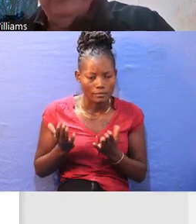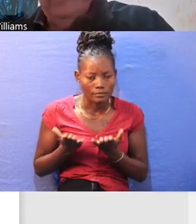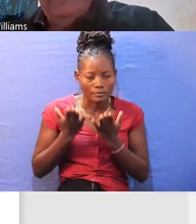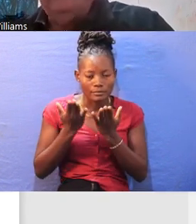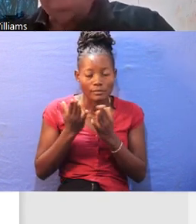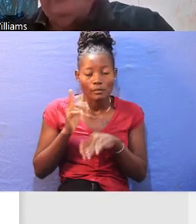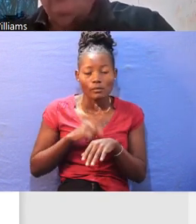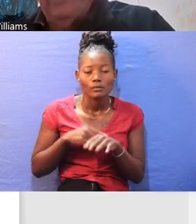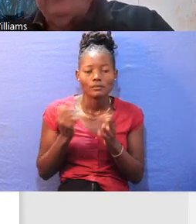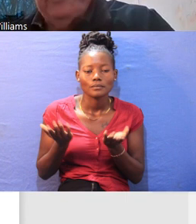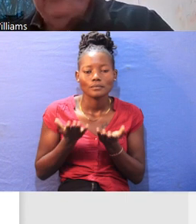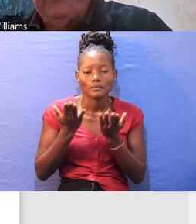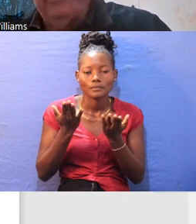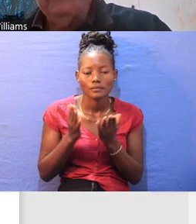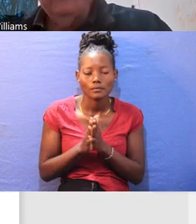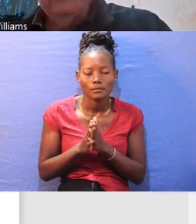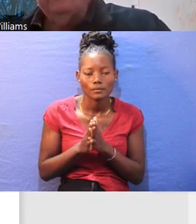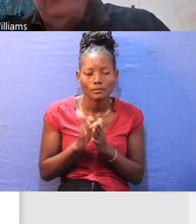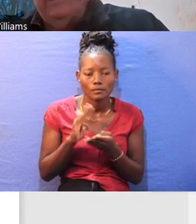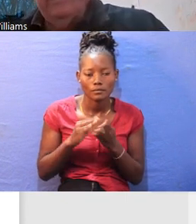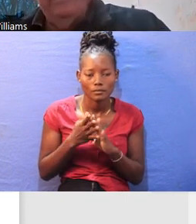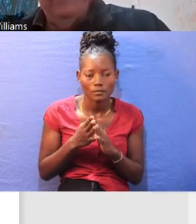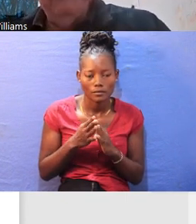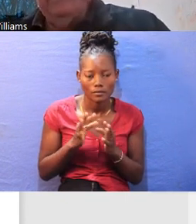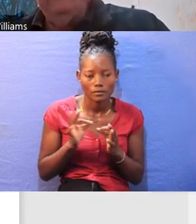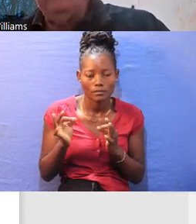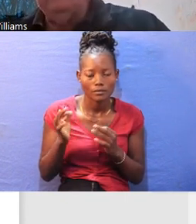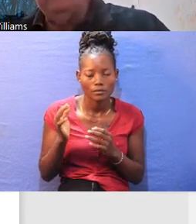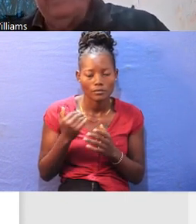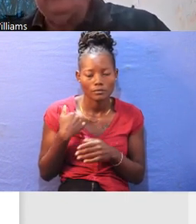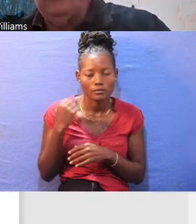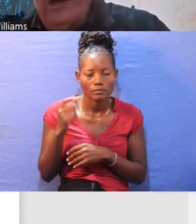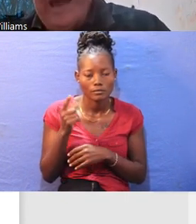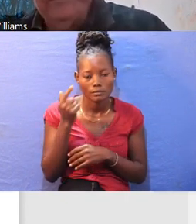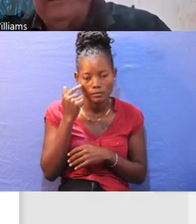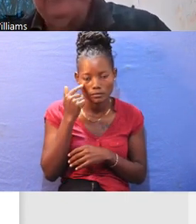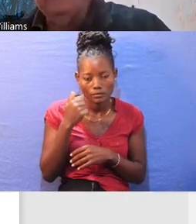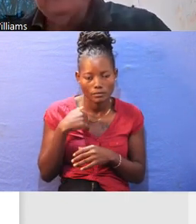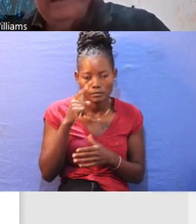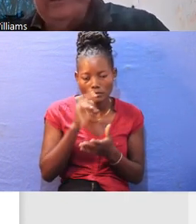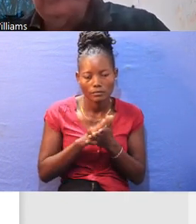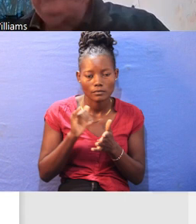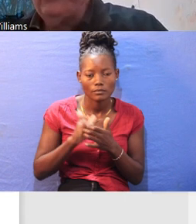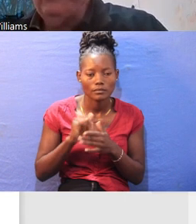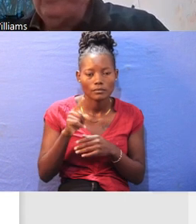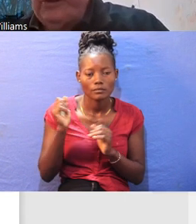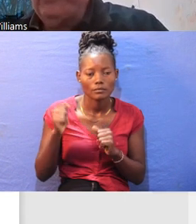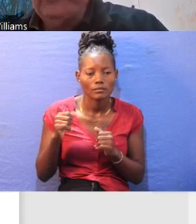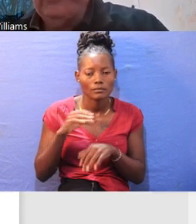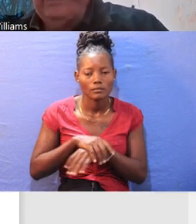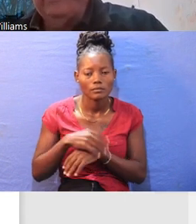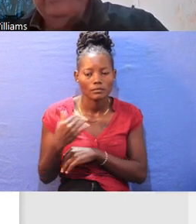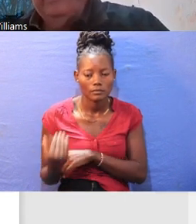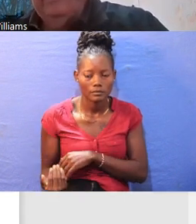got older, I didn't see quite the transfer. So I believe that you can take young athletes and increase their